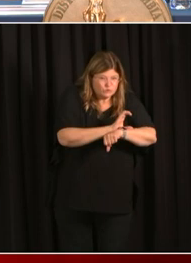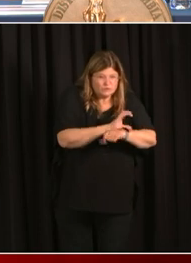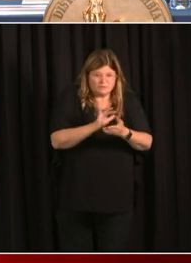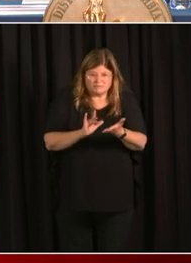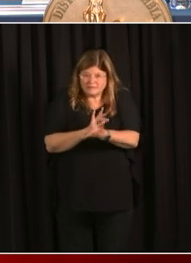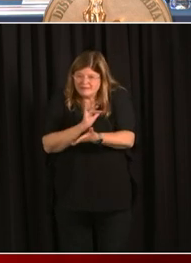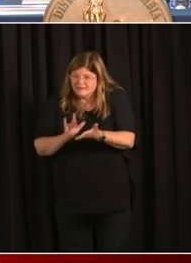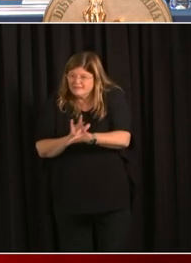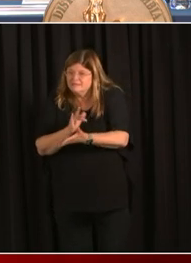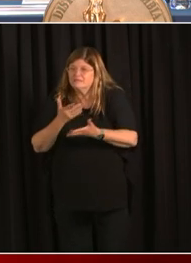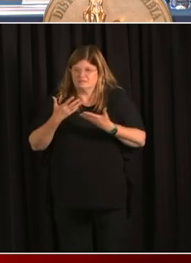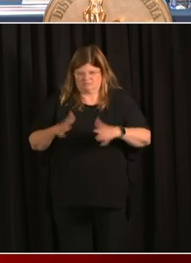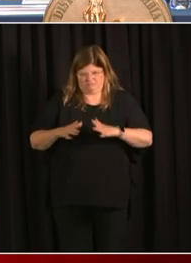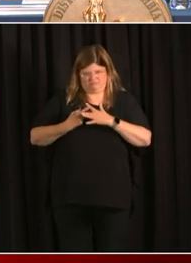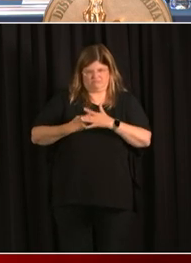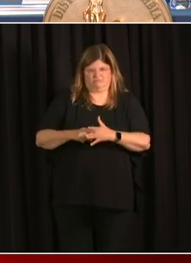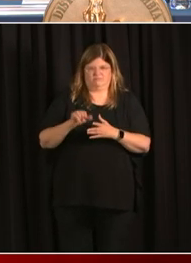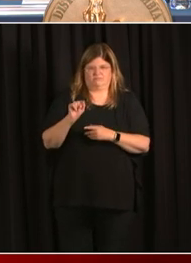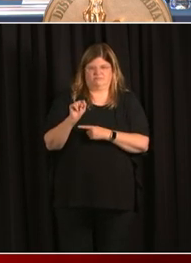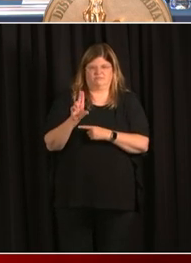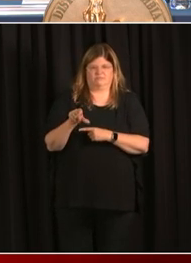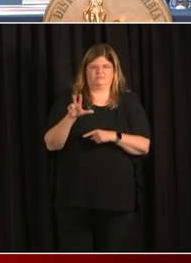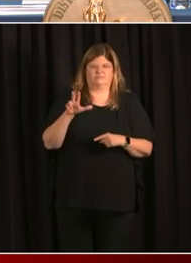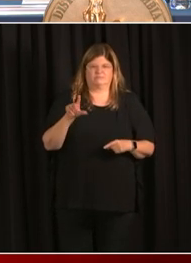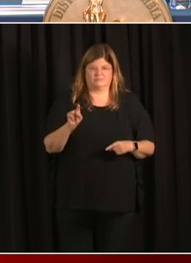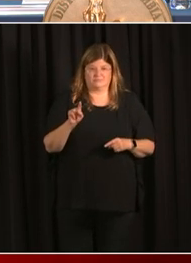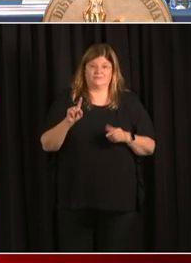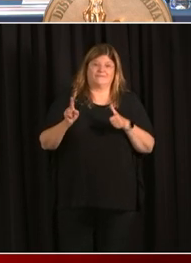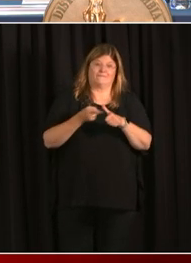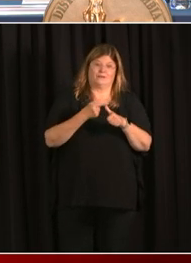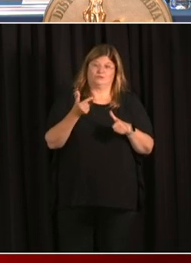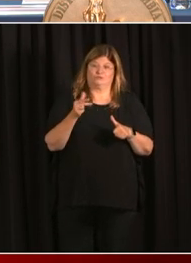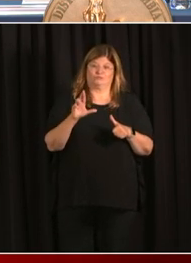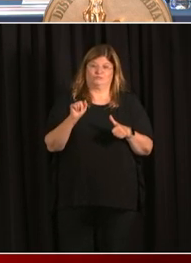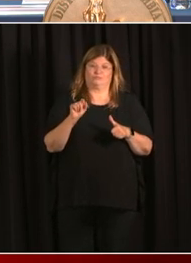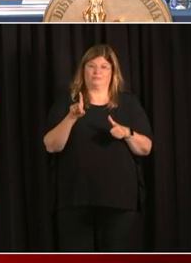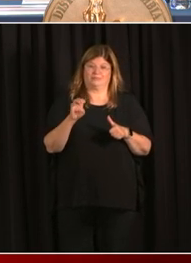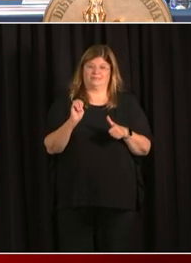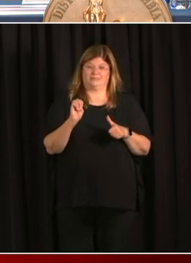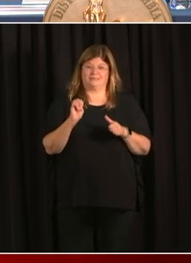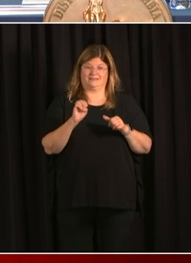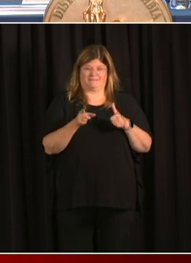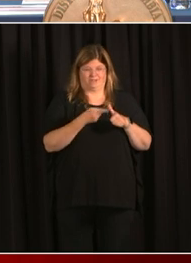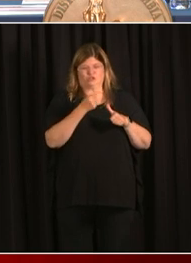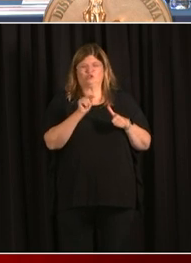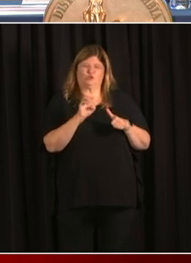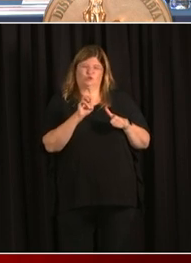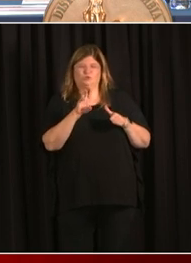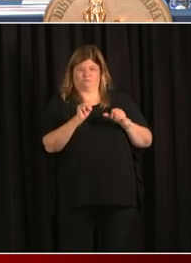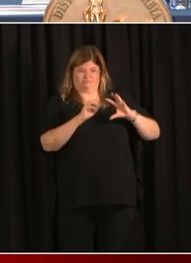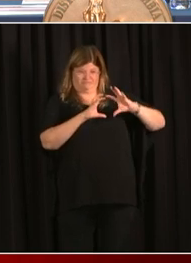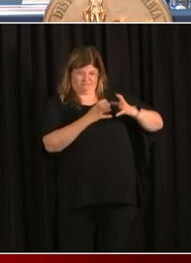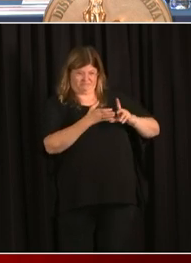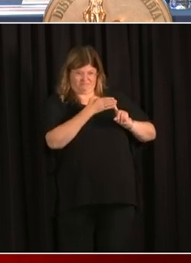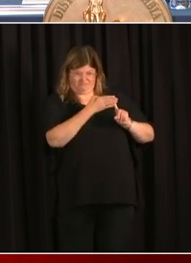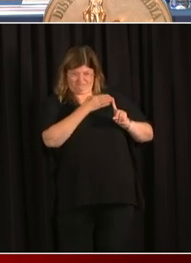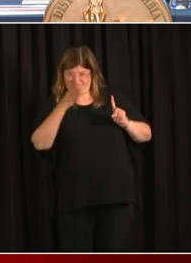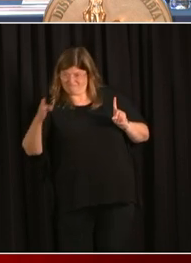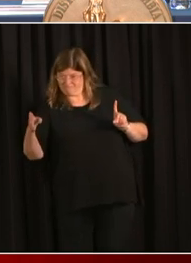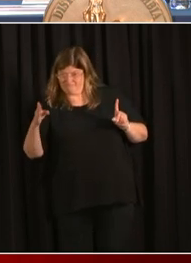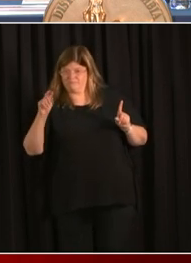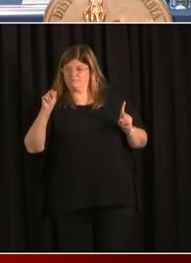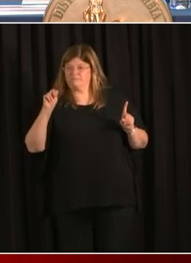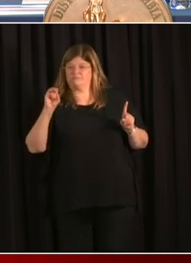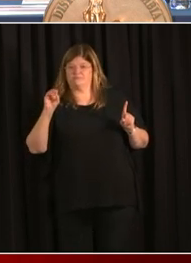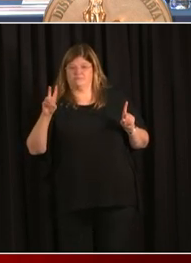August 31st, and the first grading period or the first term runs through November the 6th,